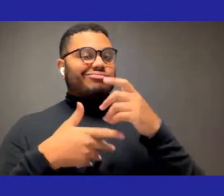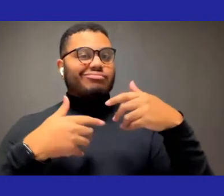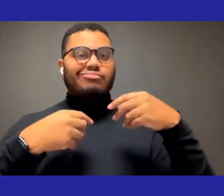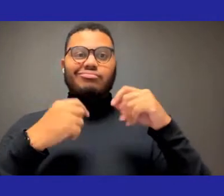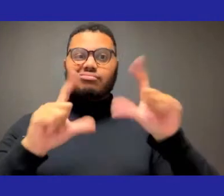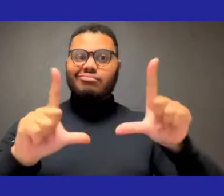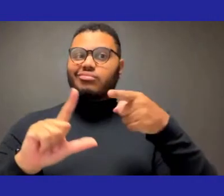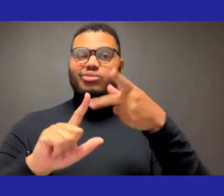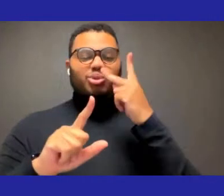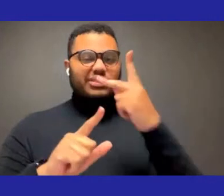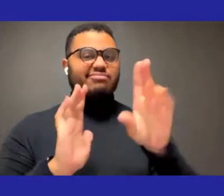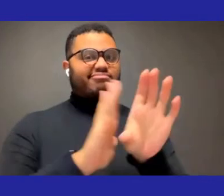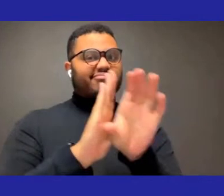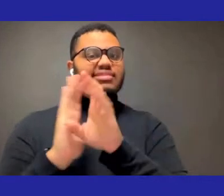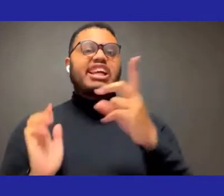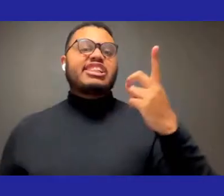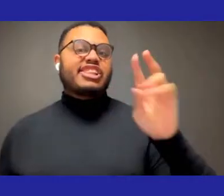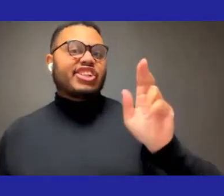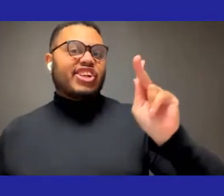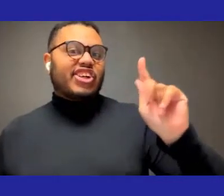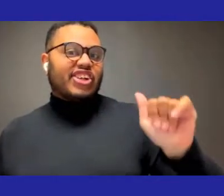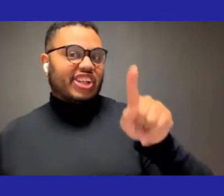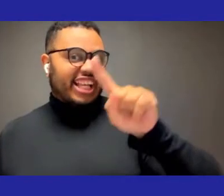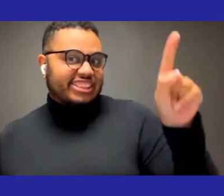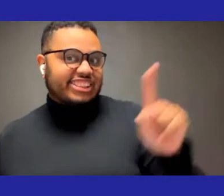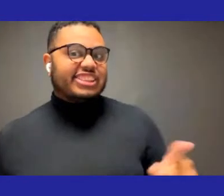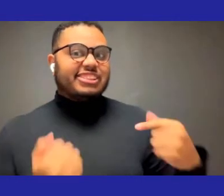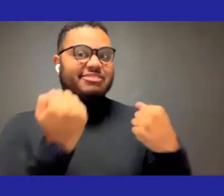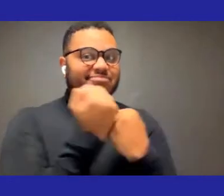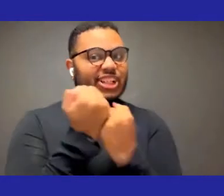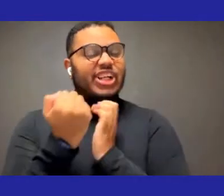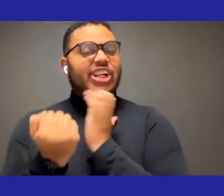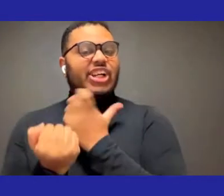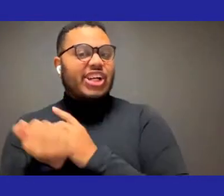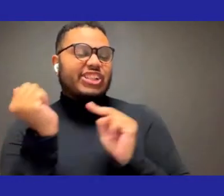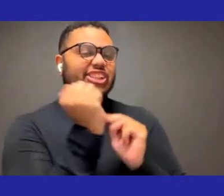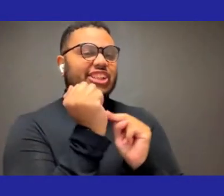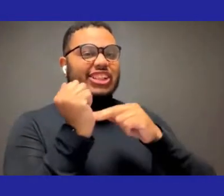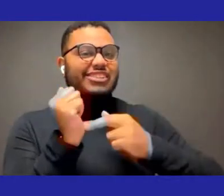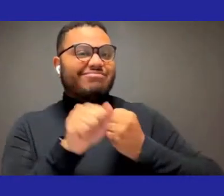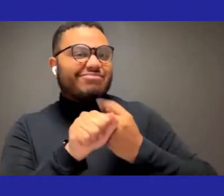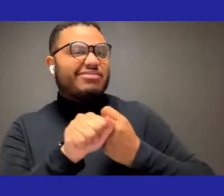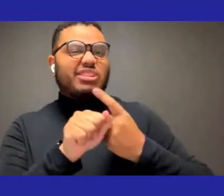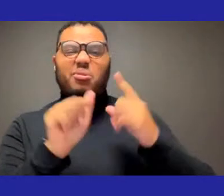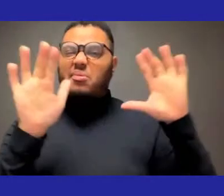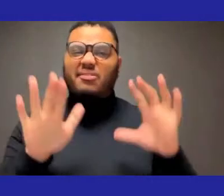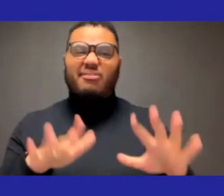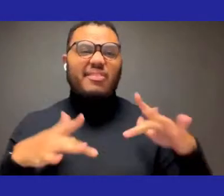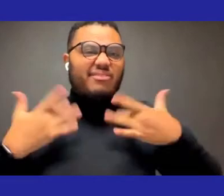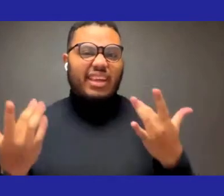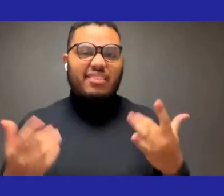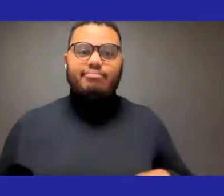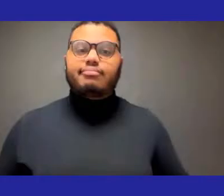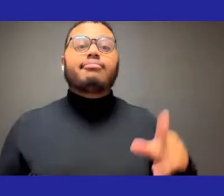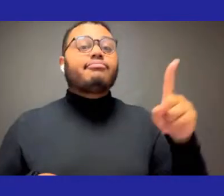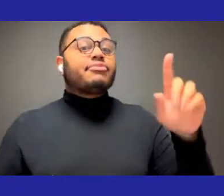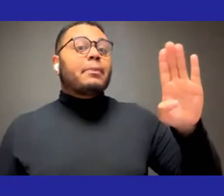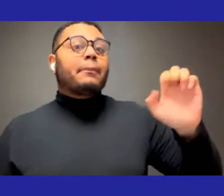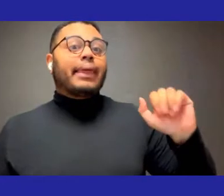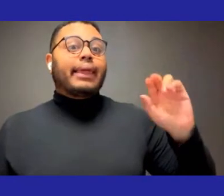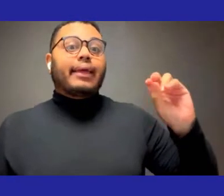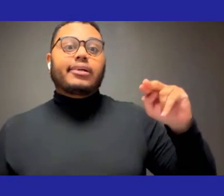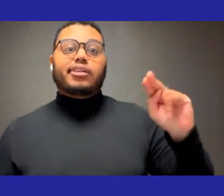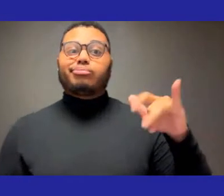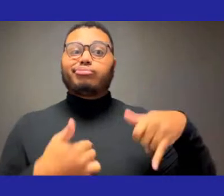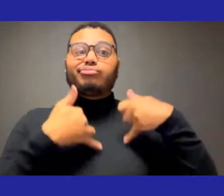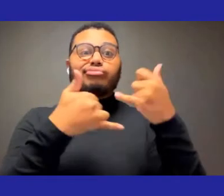and center supporting our nurses every year, and it was a wonderful event. Next slide. A Beacon Awards, which is one of the